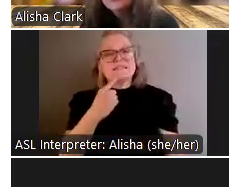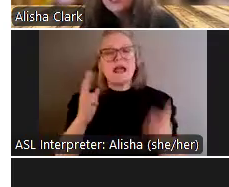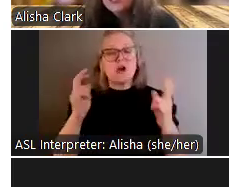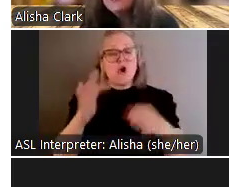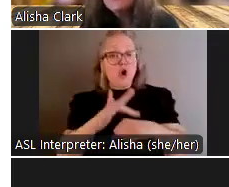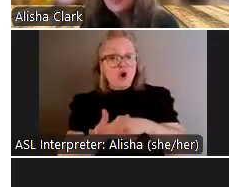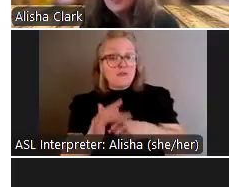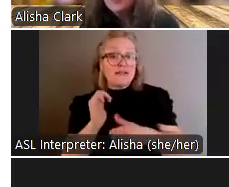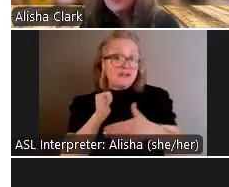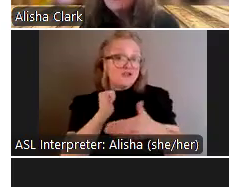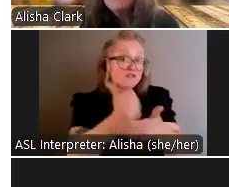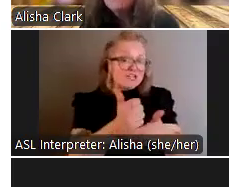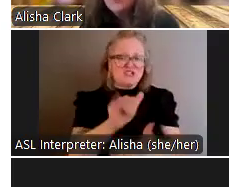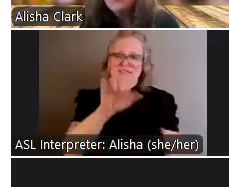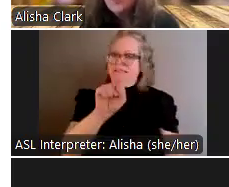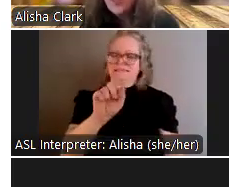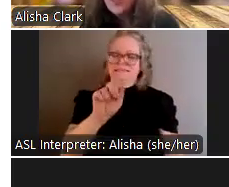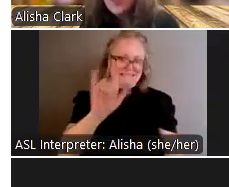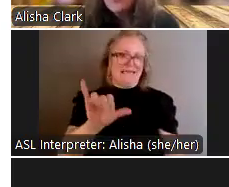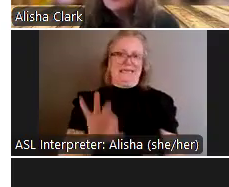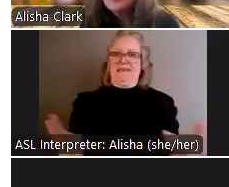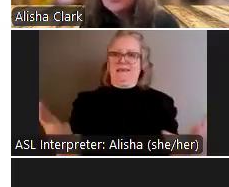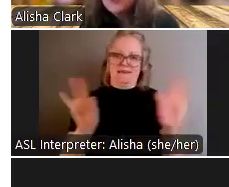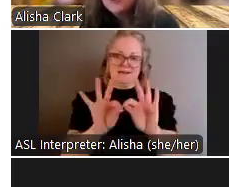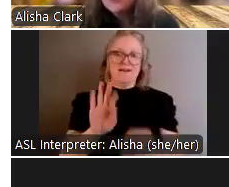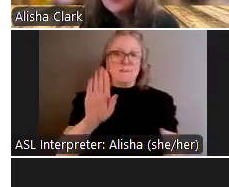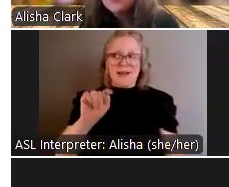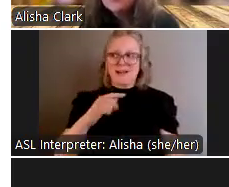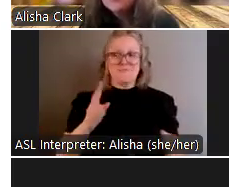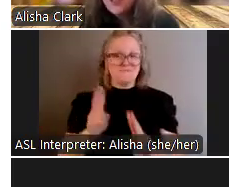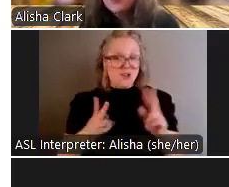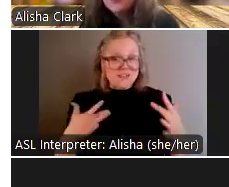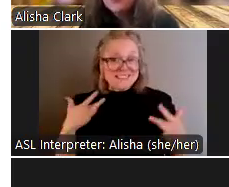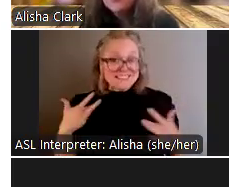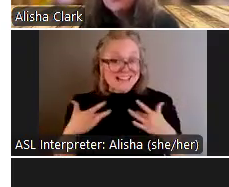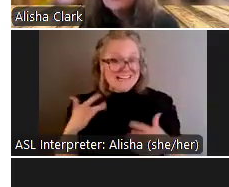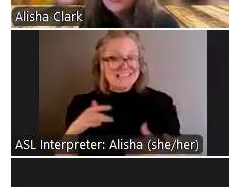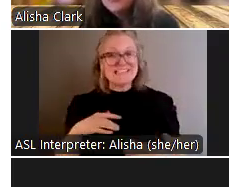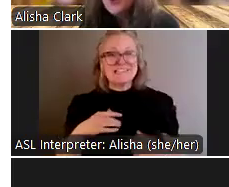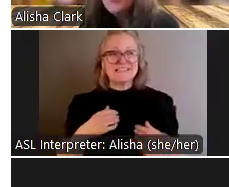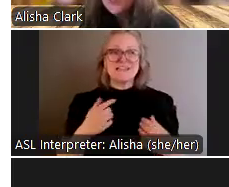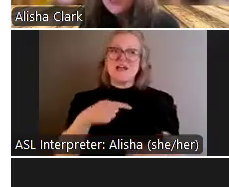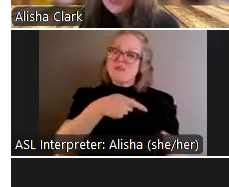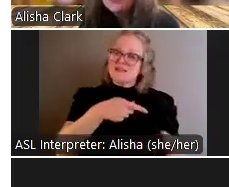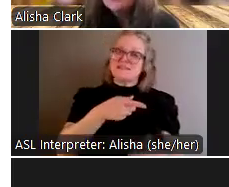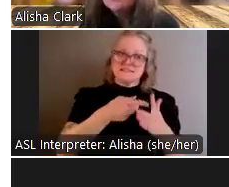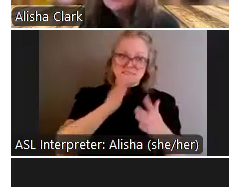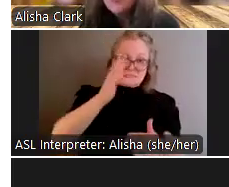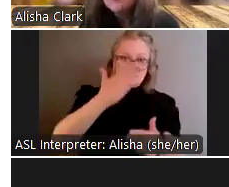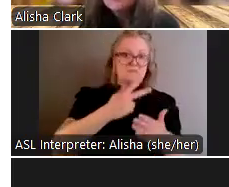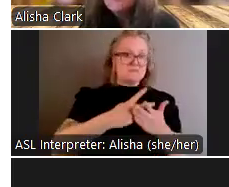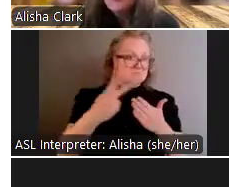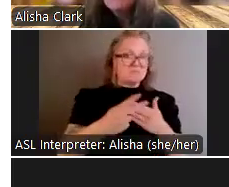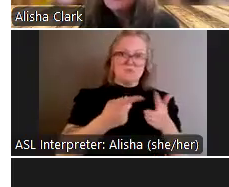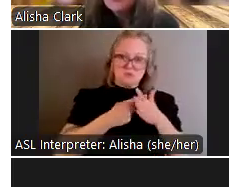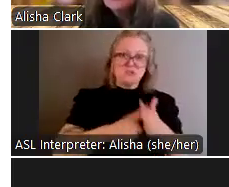is key. But I'm super excited that this is kind of taking off, and